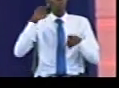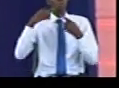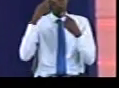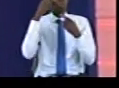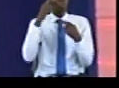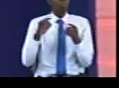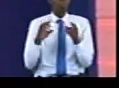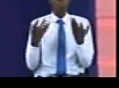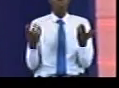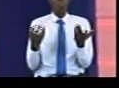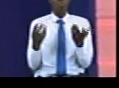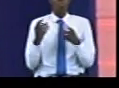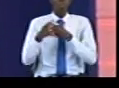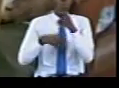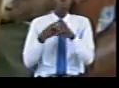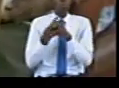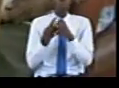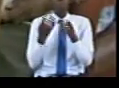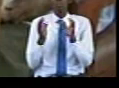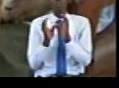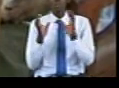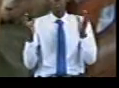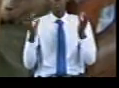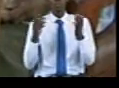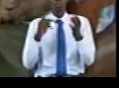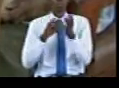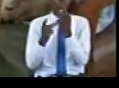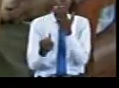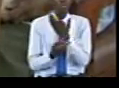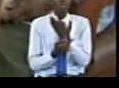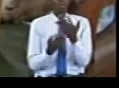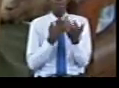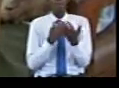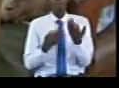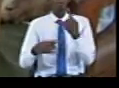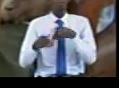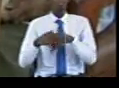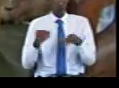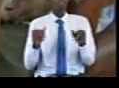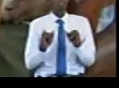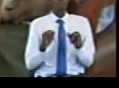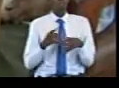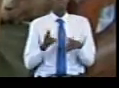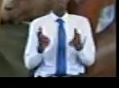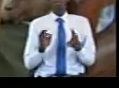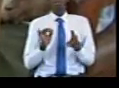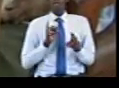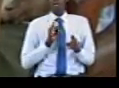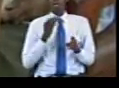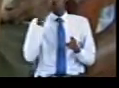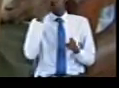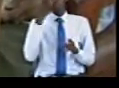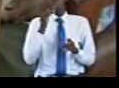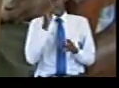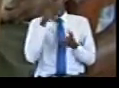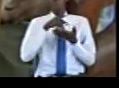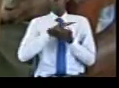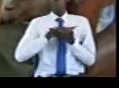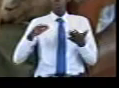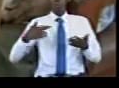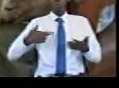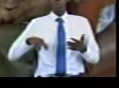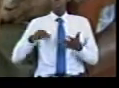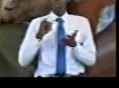religion. I believe that's what you have. I say that's what you have. And the Lord confirmed pure religion in your life